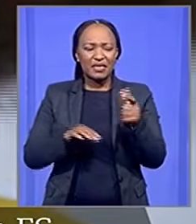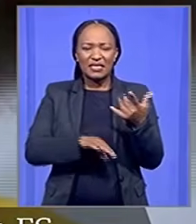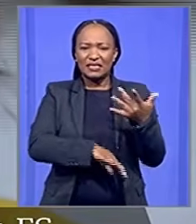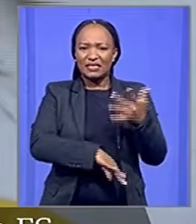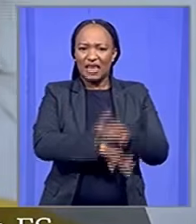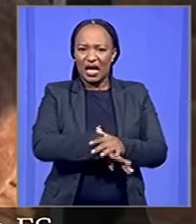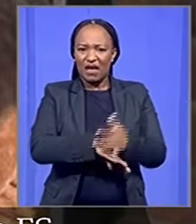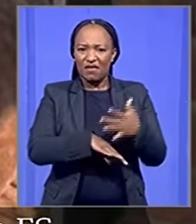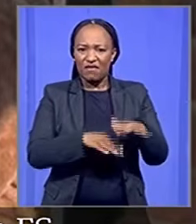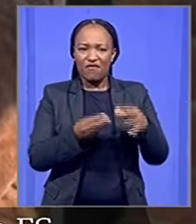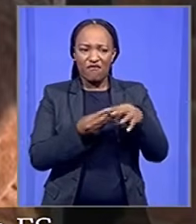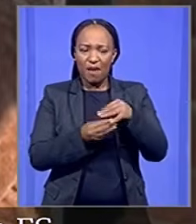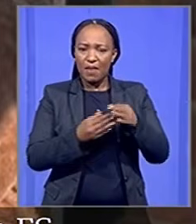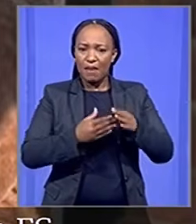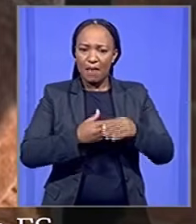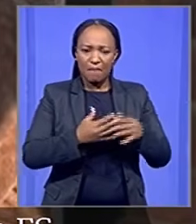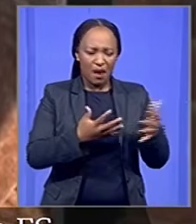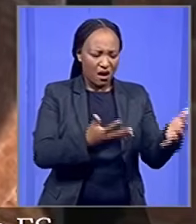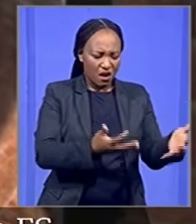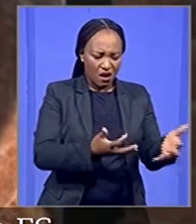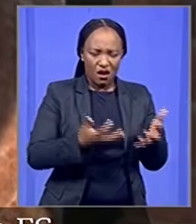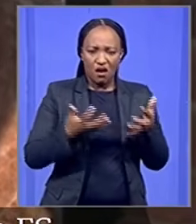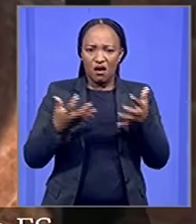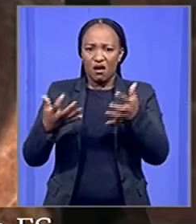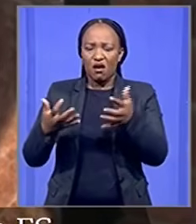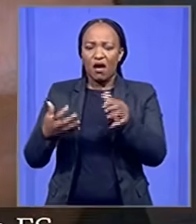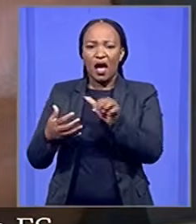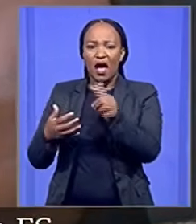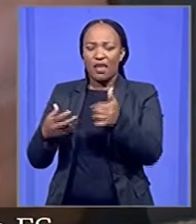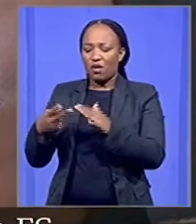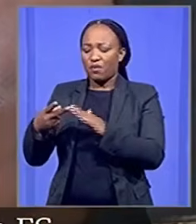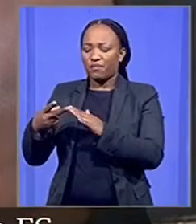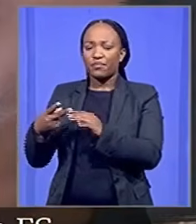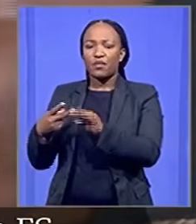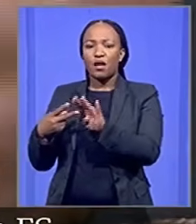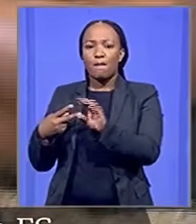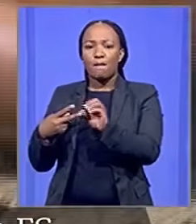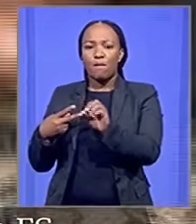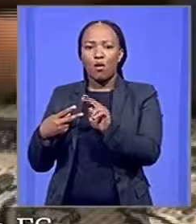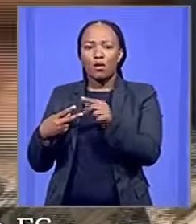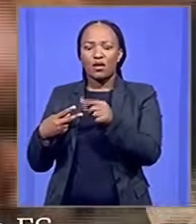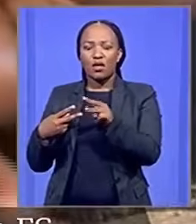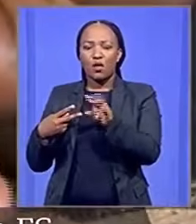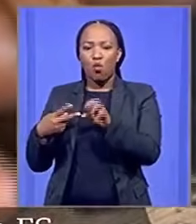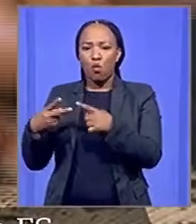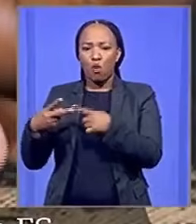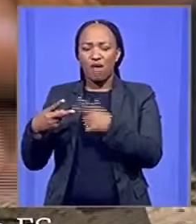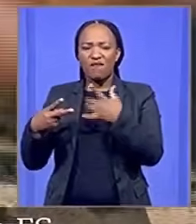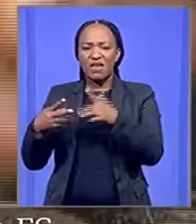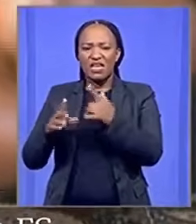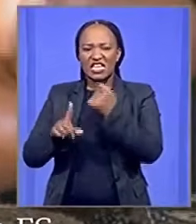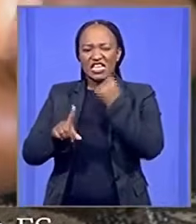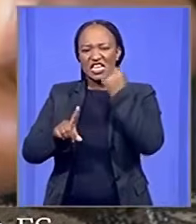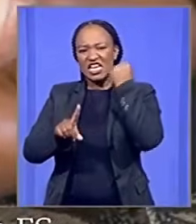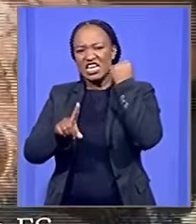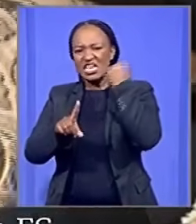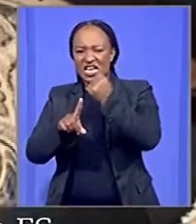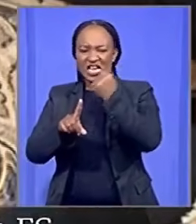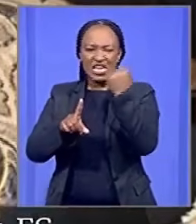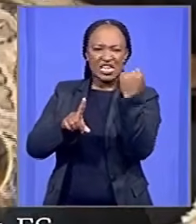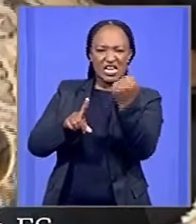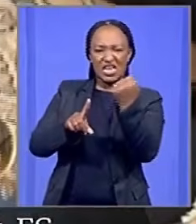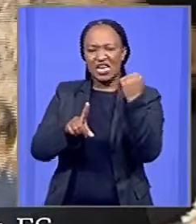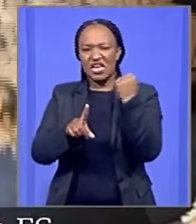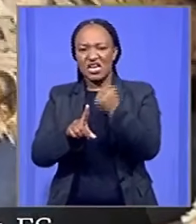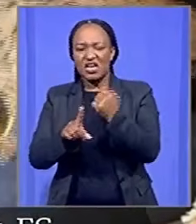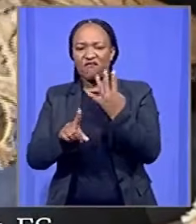lelapa Botshabelo. Ketsahalong e nngwe Bongiwe Phulampa o ile a hlajwa ka makgetlo a mane ke eo ho tlalewang e